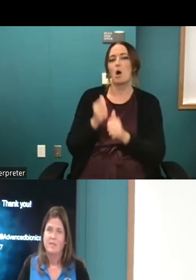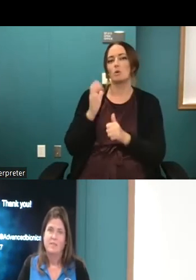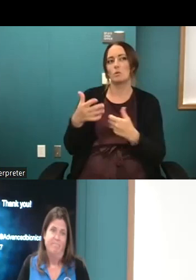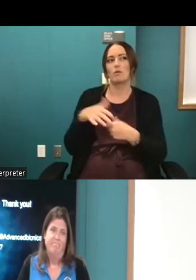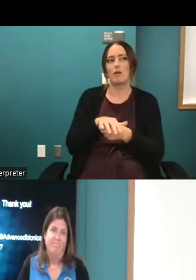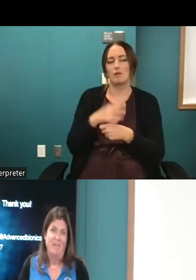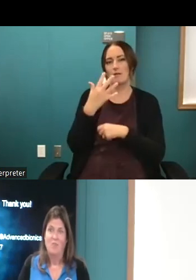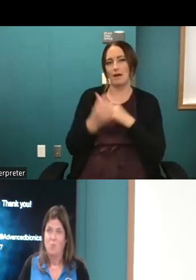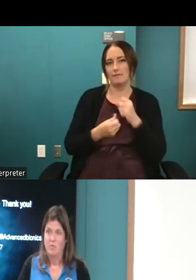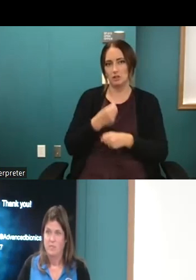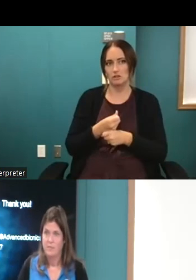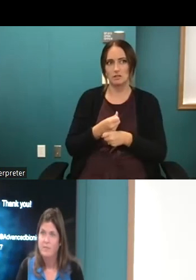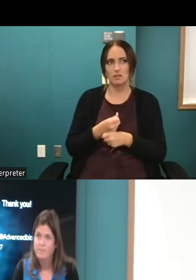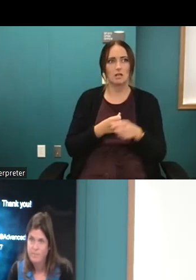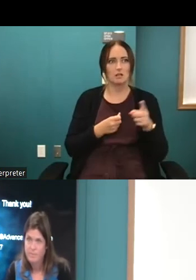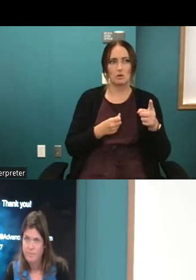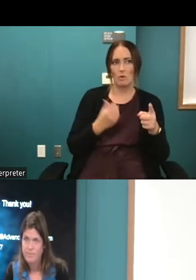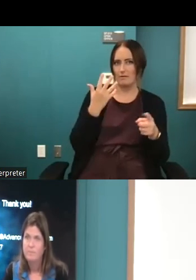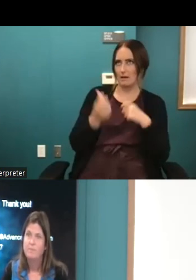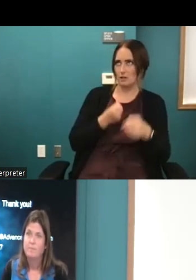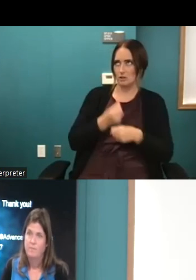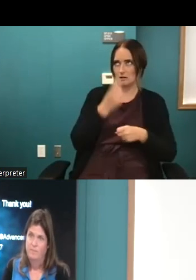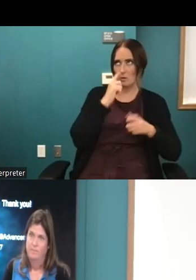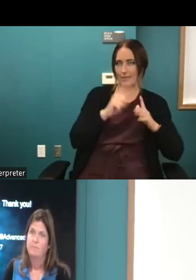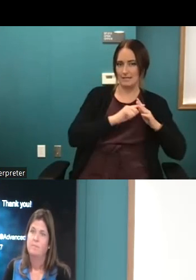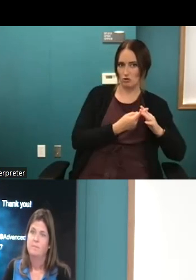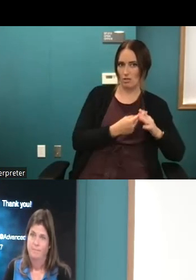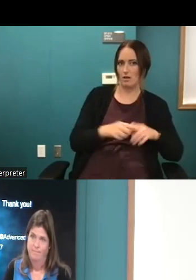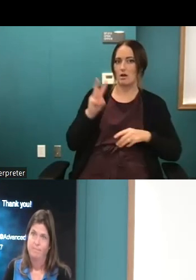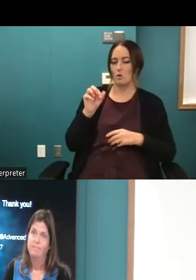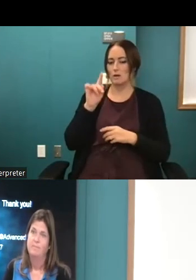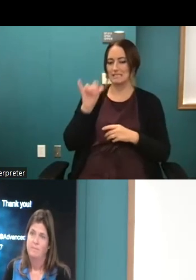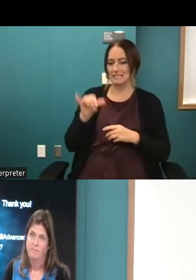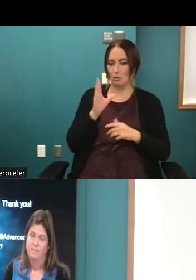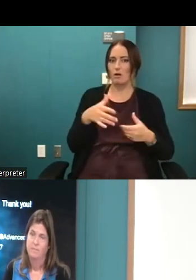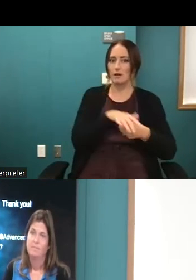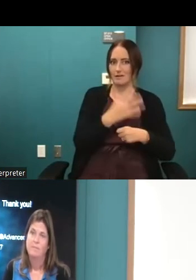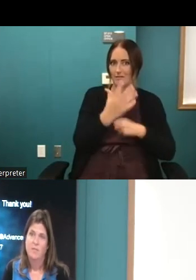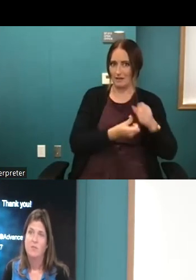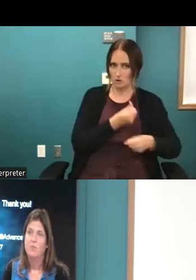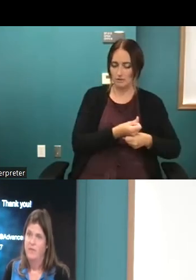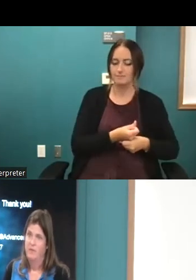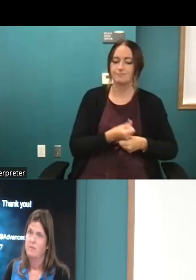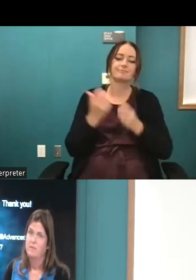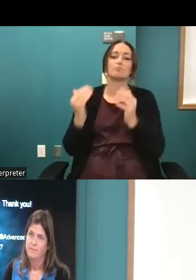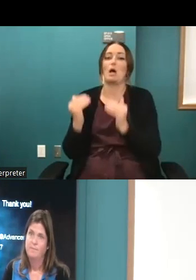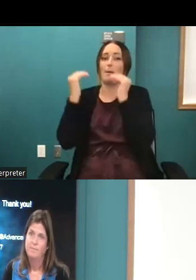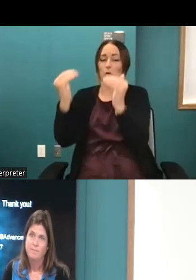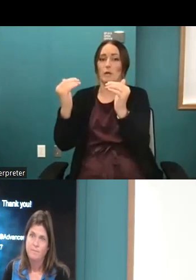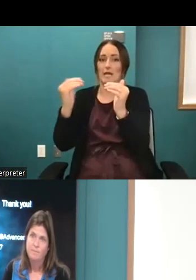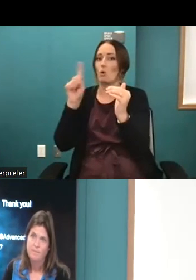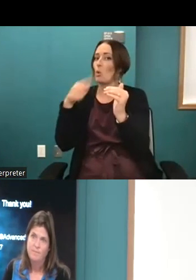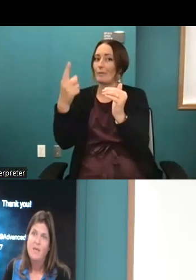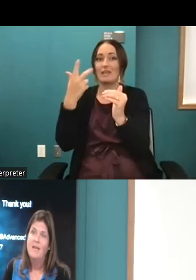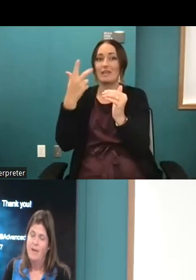So that's So kind your of 5 years for the initial warranty covers the entire 5 years. Your upgrade for the new 3 tech years. is only a